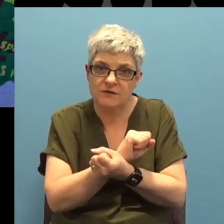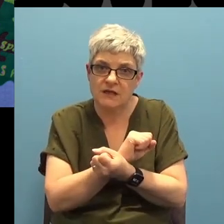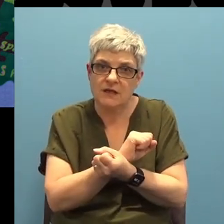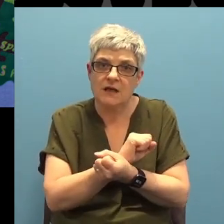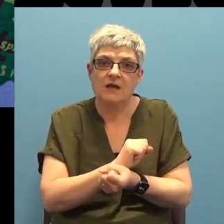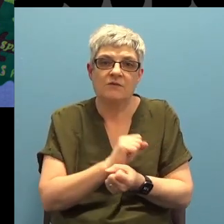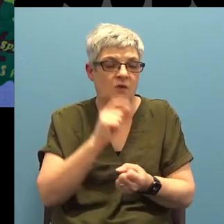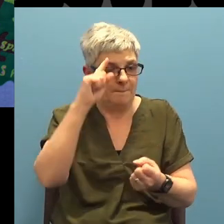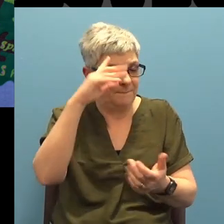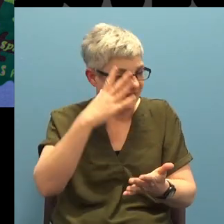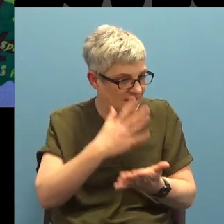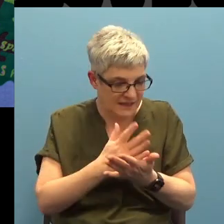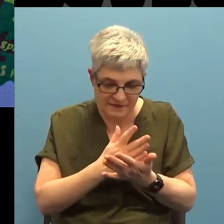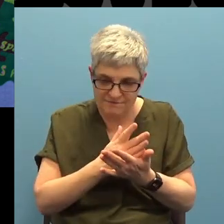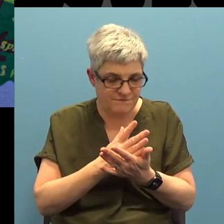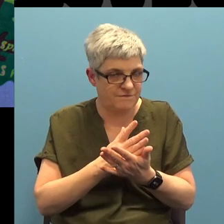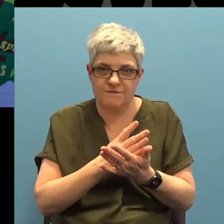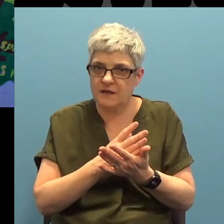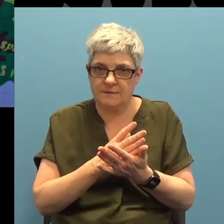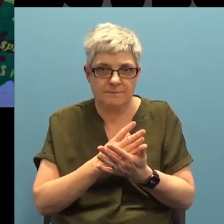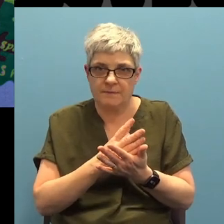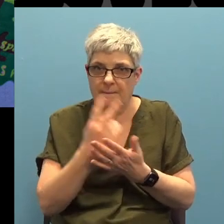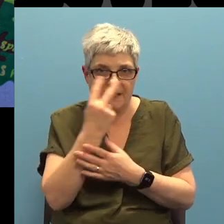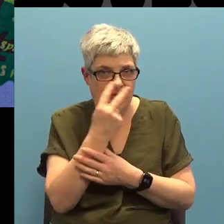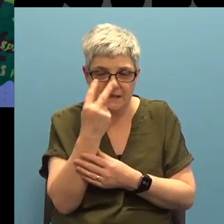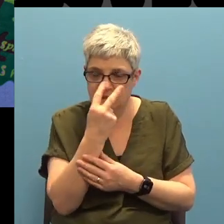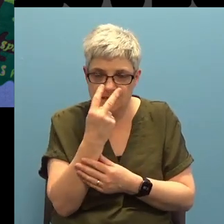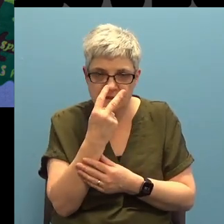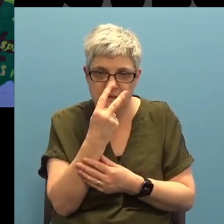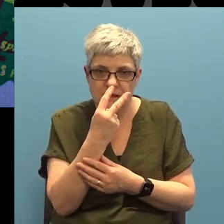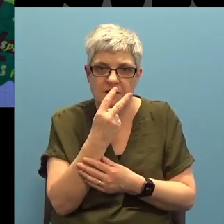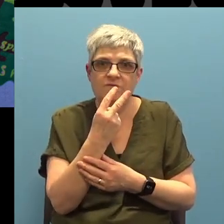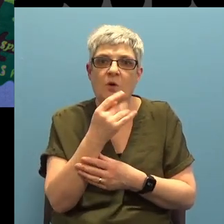unbelief, from the oppression of the devil.